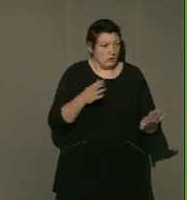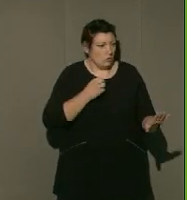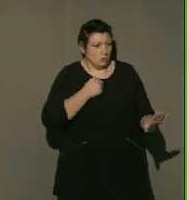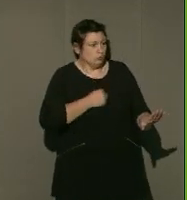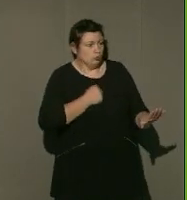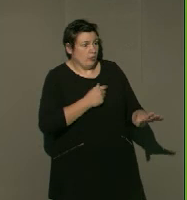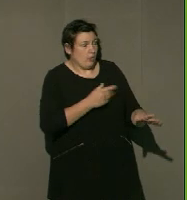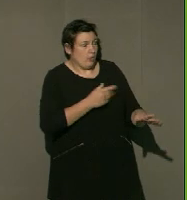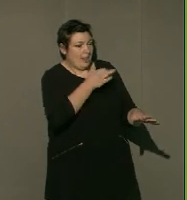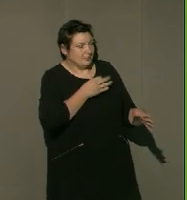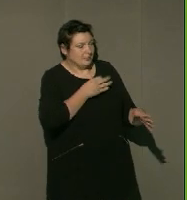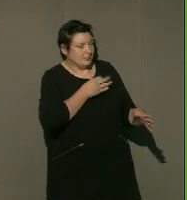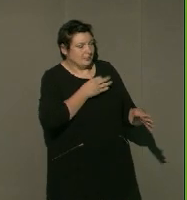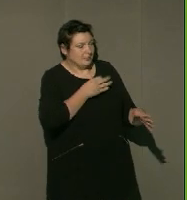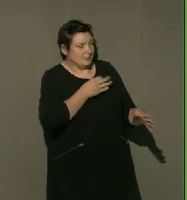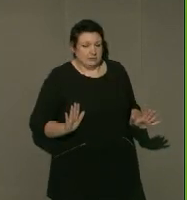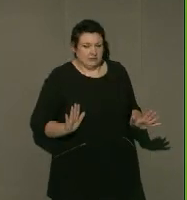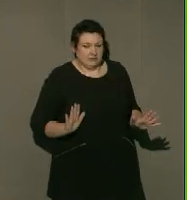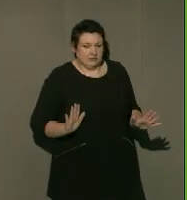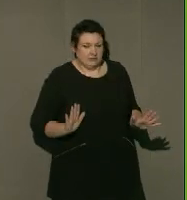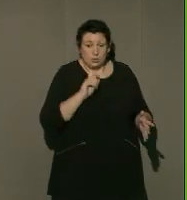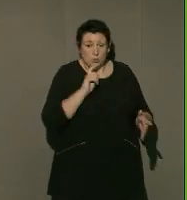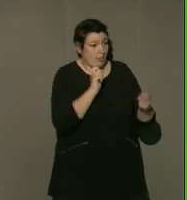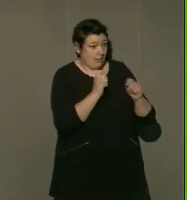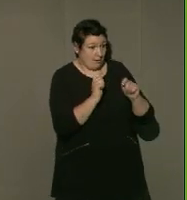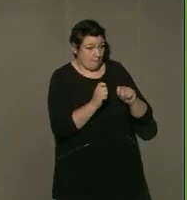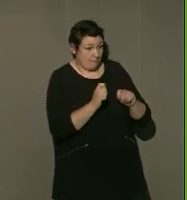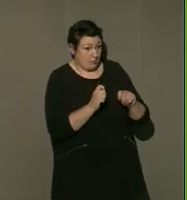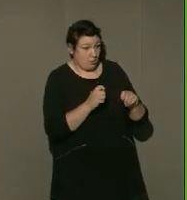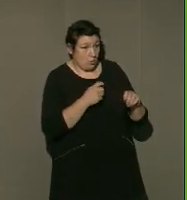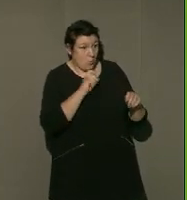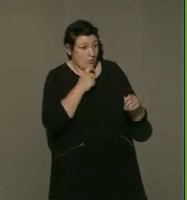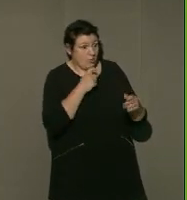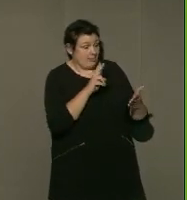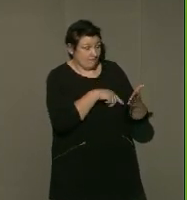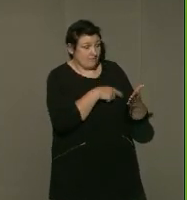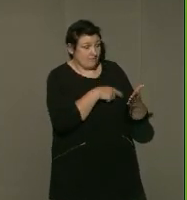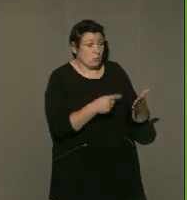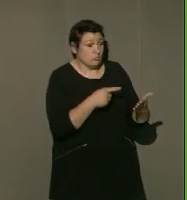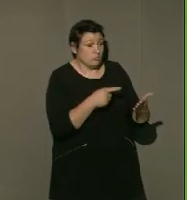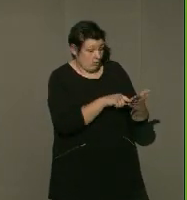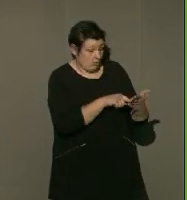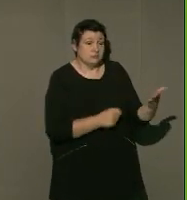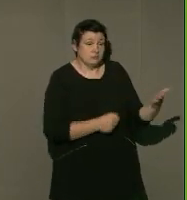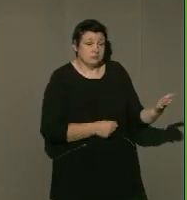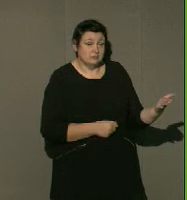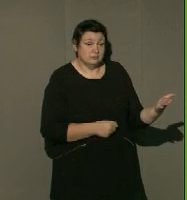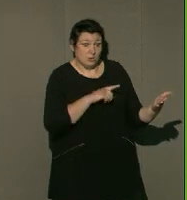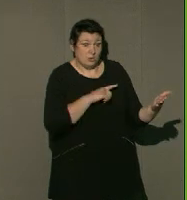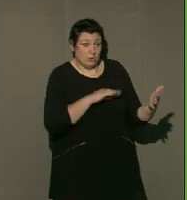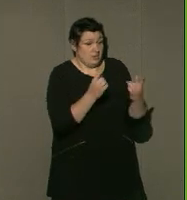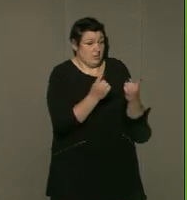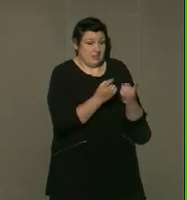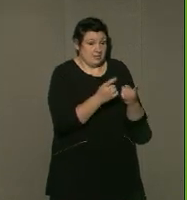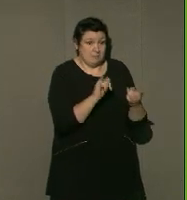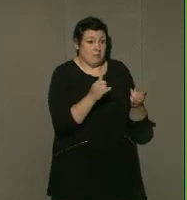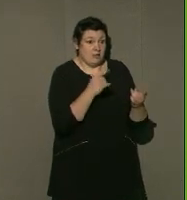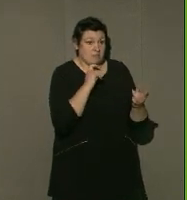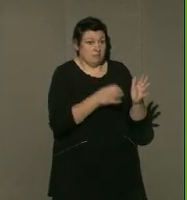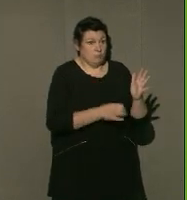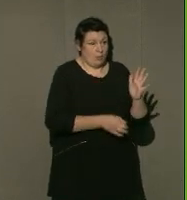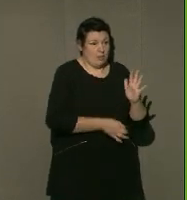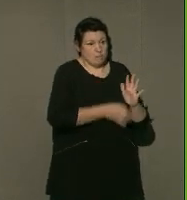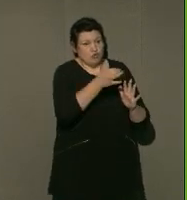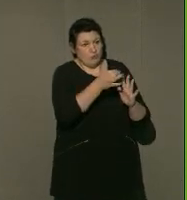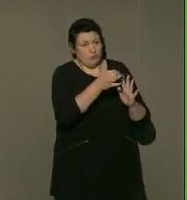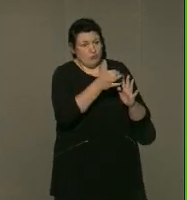about that. Obviously, we'll be taking the amendments in turn, voting on those as such, because they are things that may or may not improve the